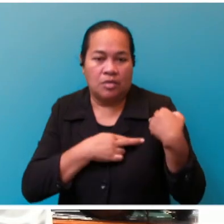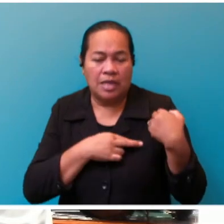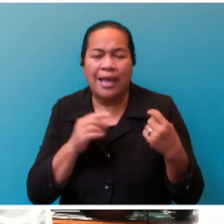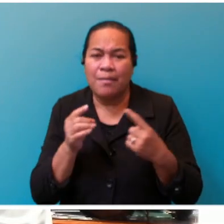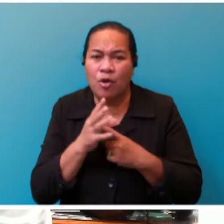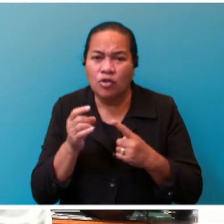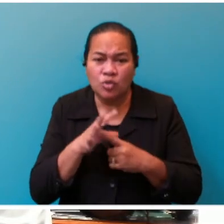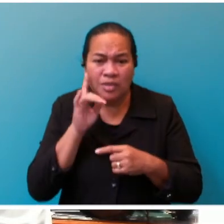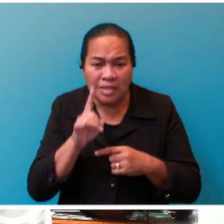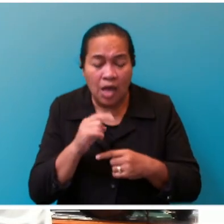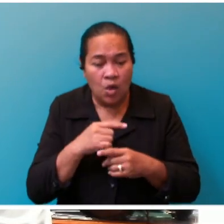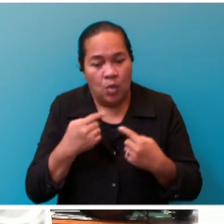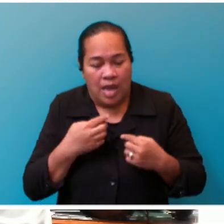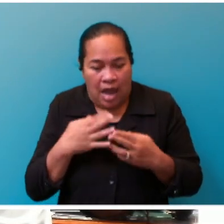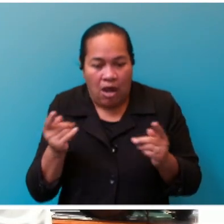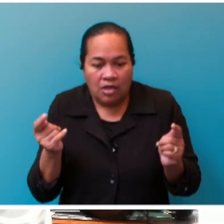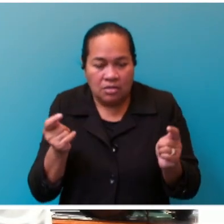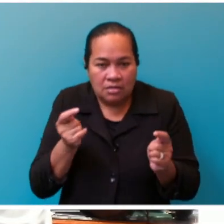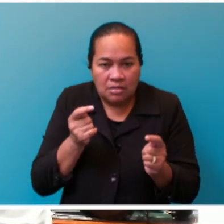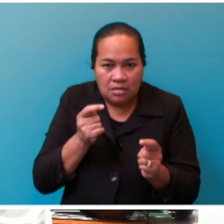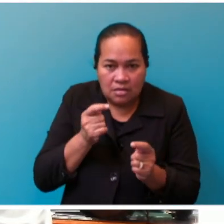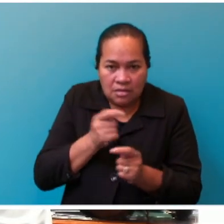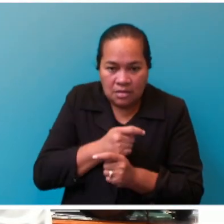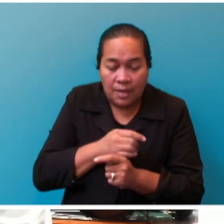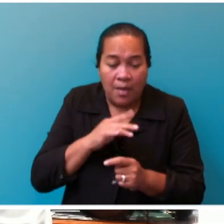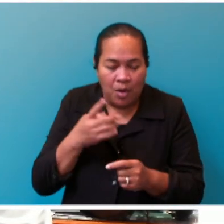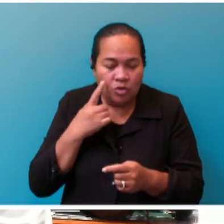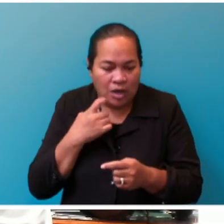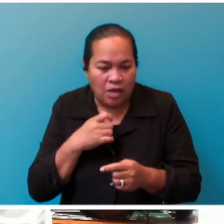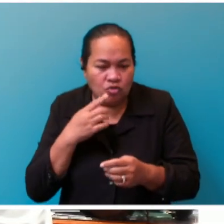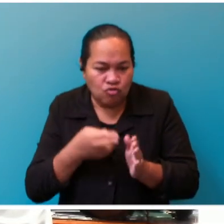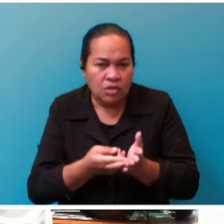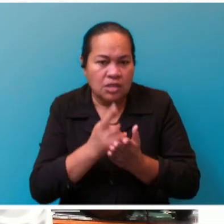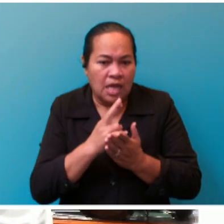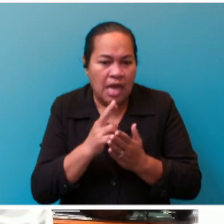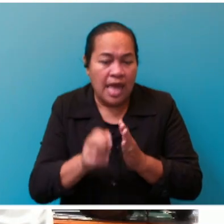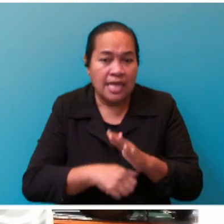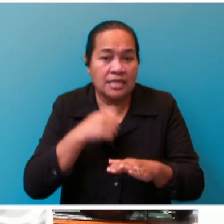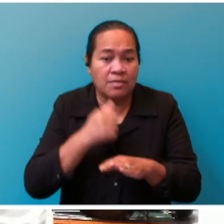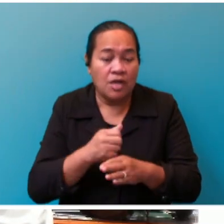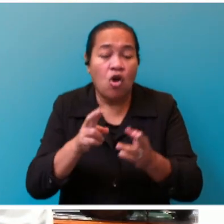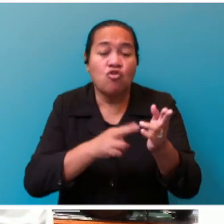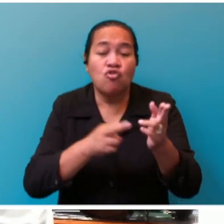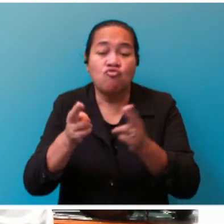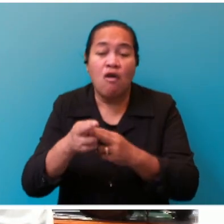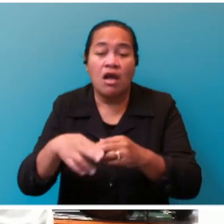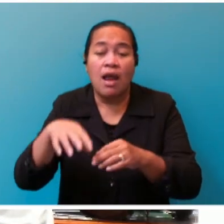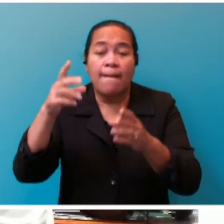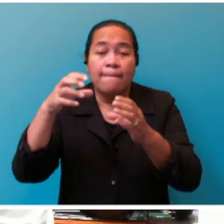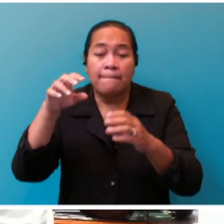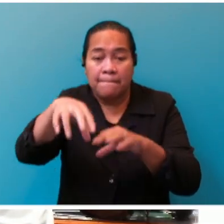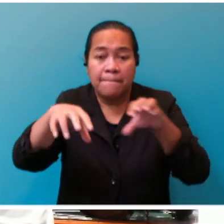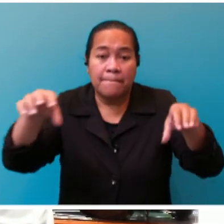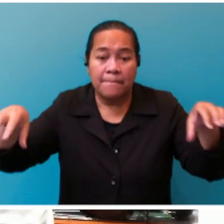that we are currently in a transition phase. While efforts are ongoing to restore and re-establish rural depots and build